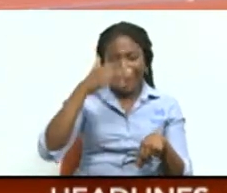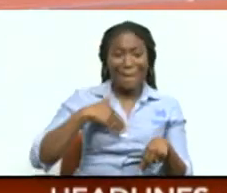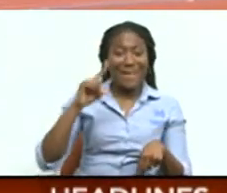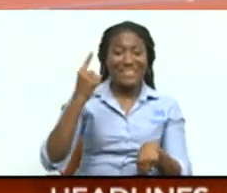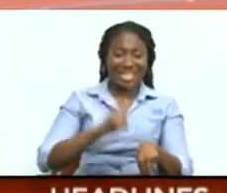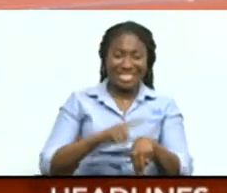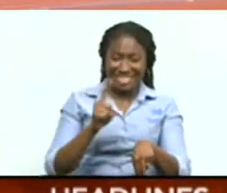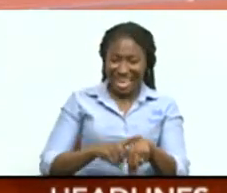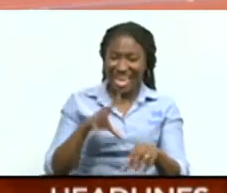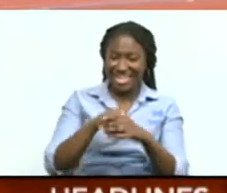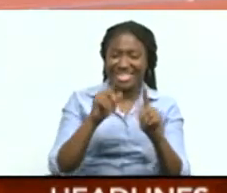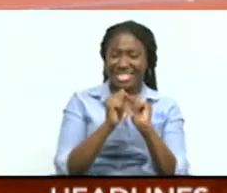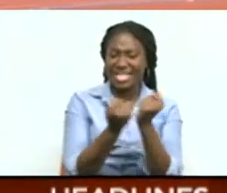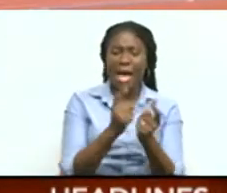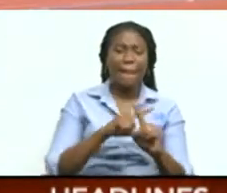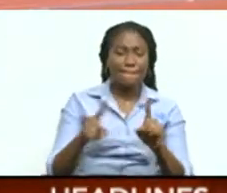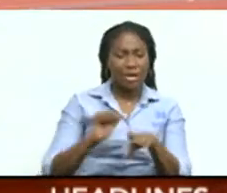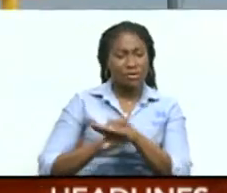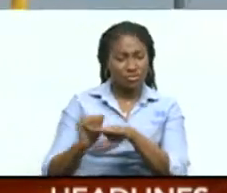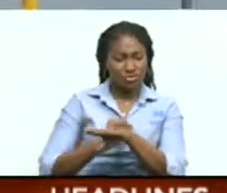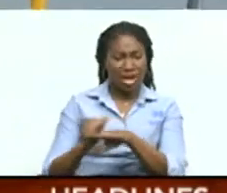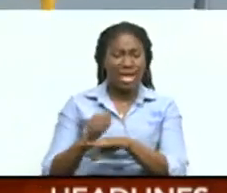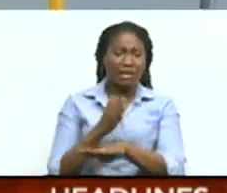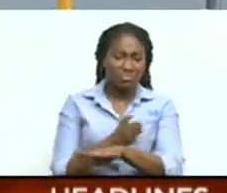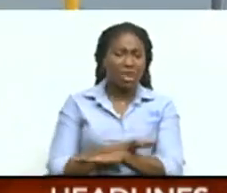a team, but training going all right.